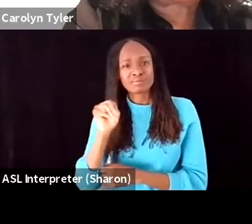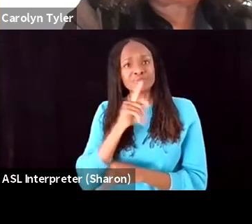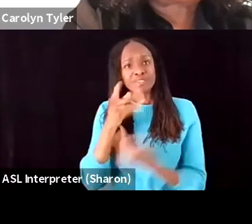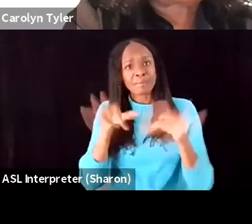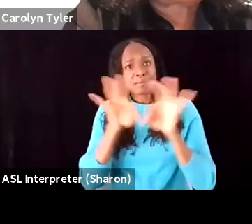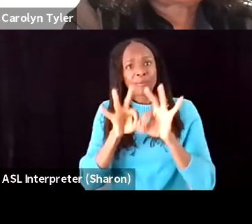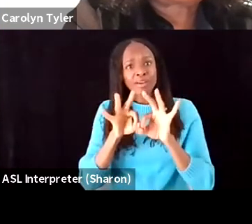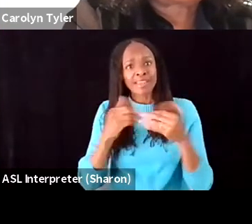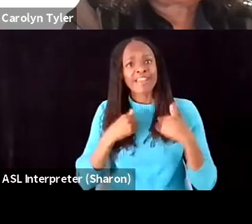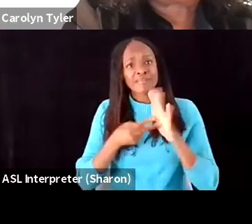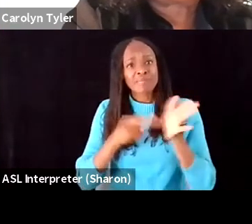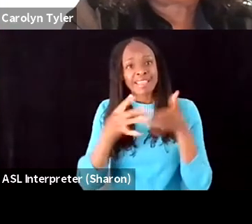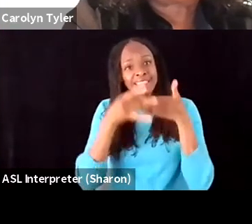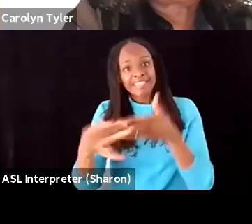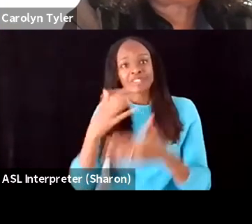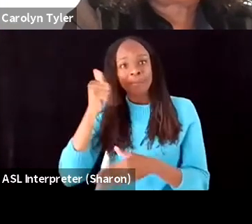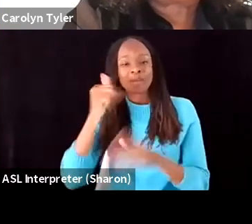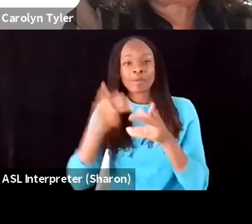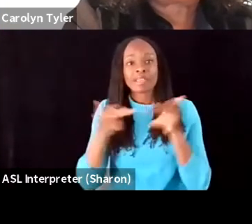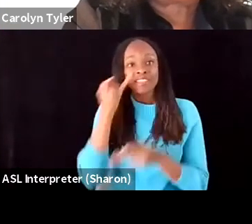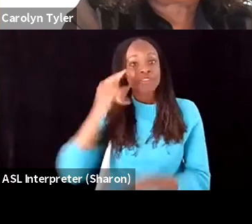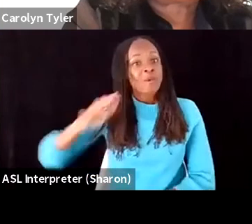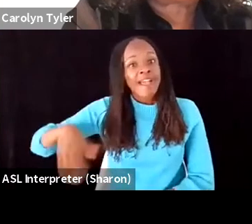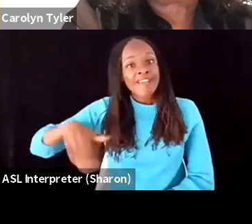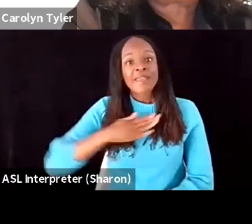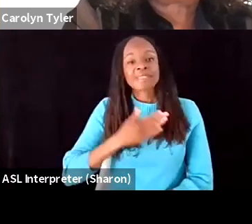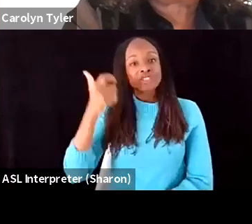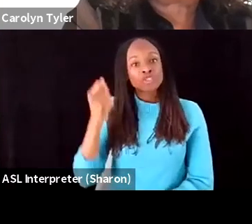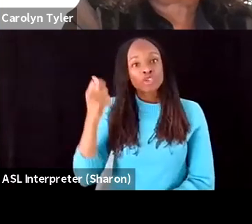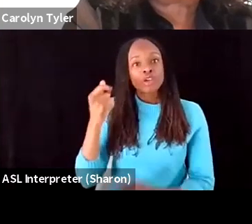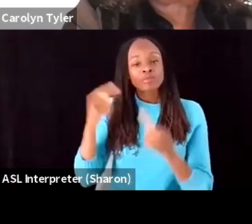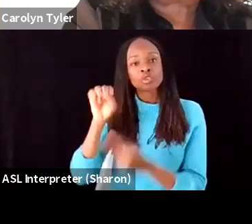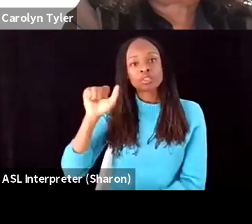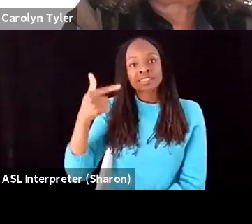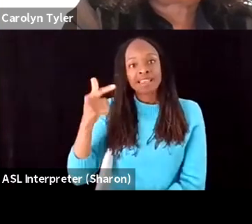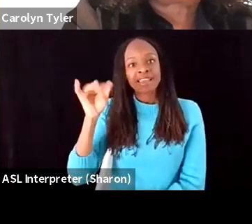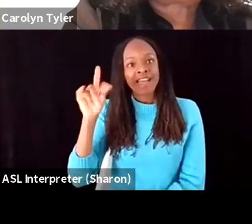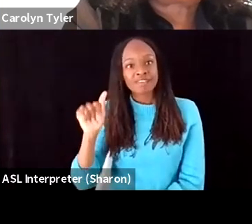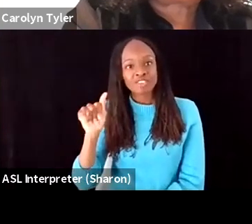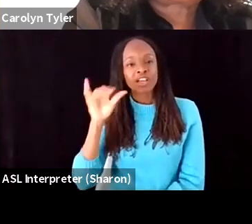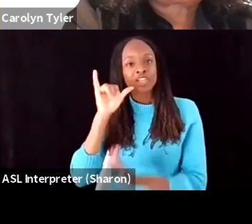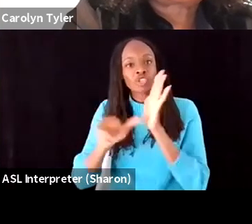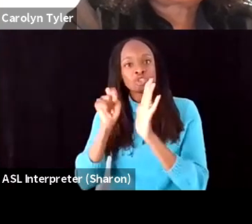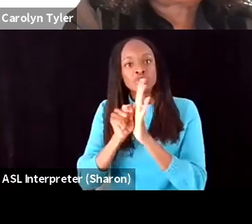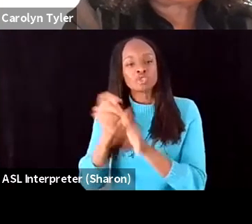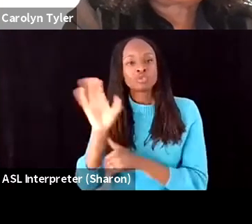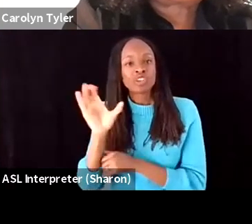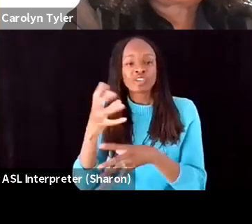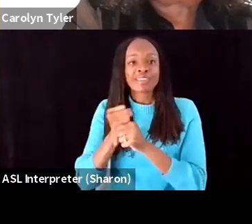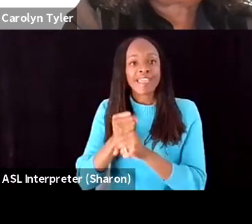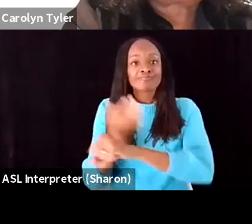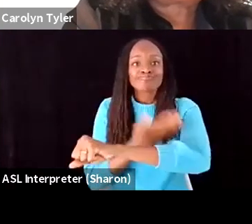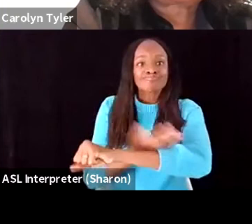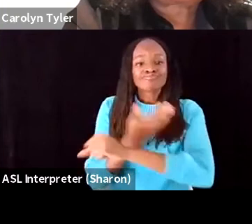places. If you haven't already, while you're here, please subscribe to SAG-AFTRA's YouTube channel. Get updates on the great content we're